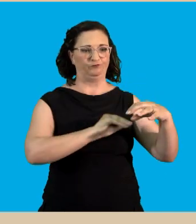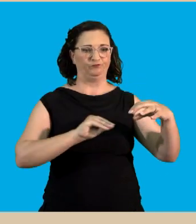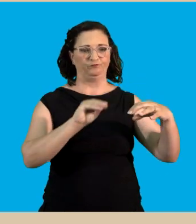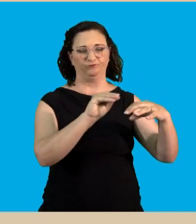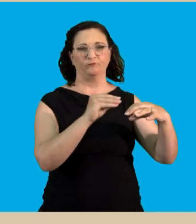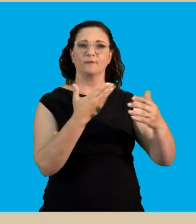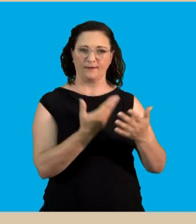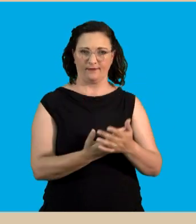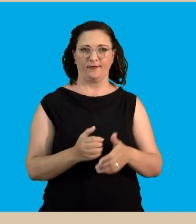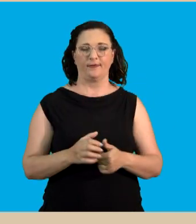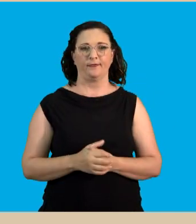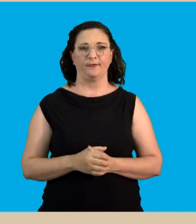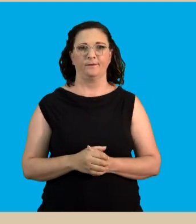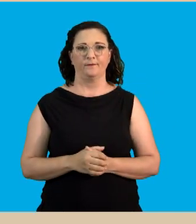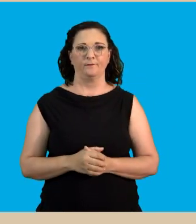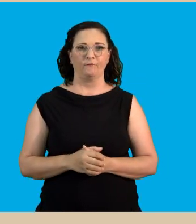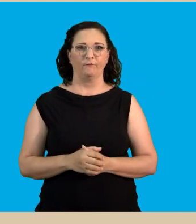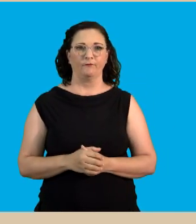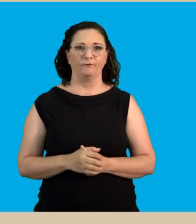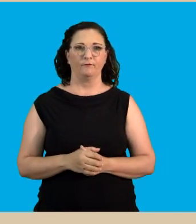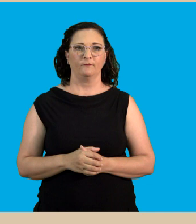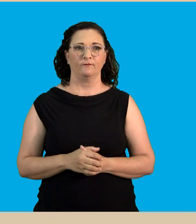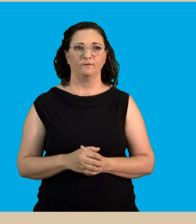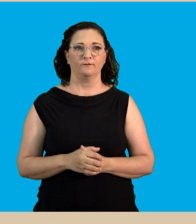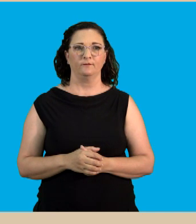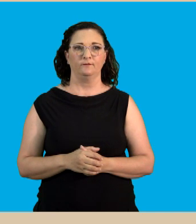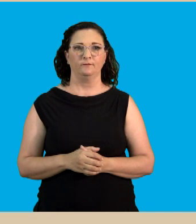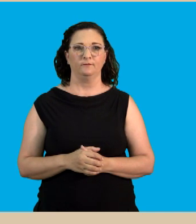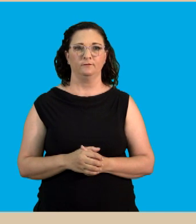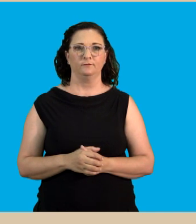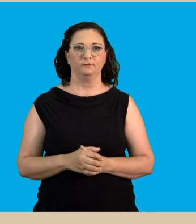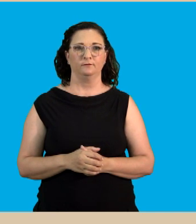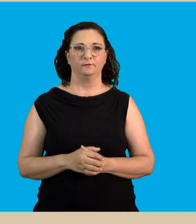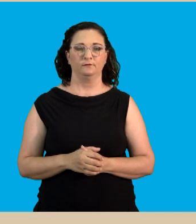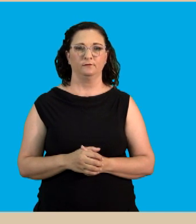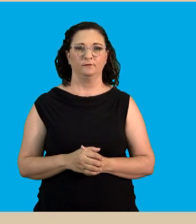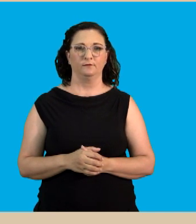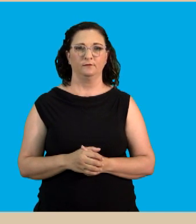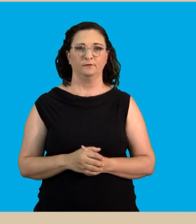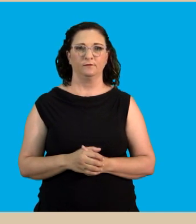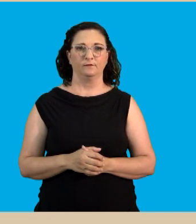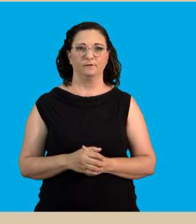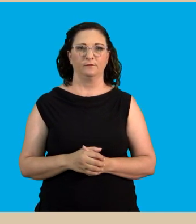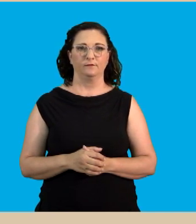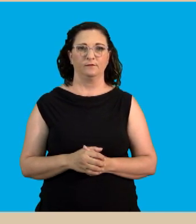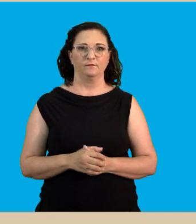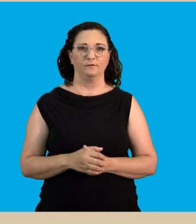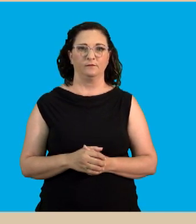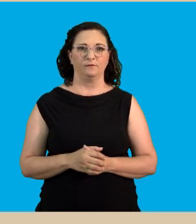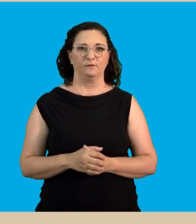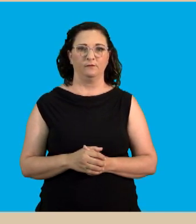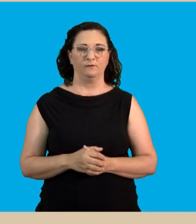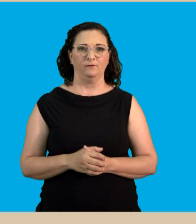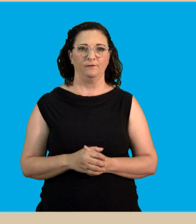around the sun, okay, in a regular path.